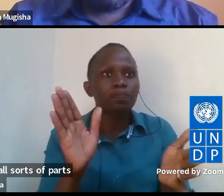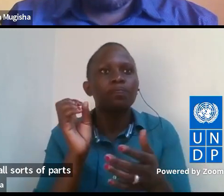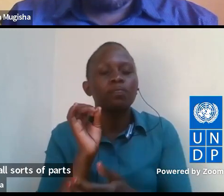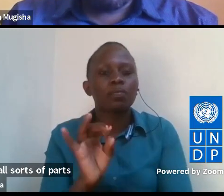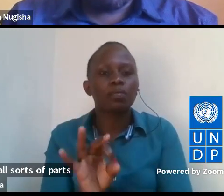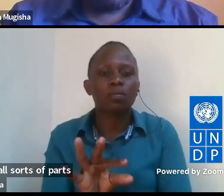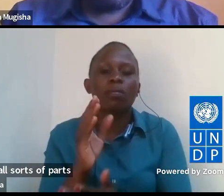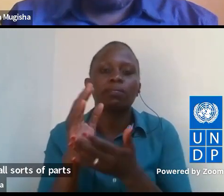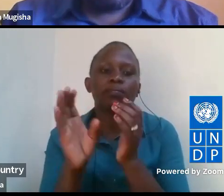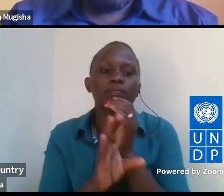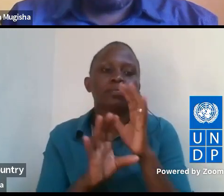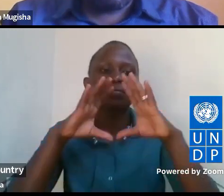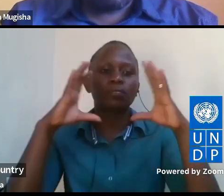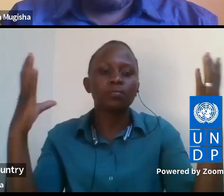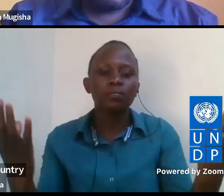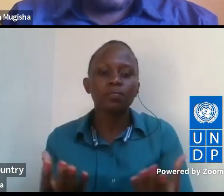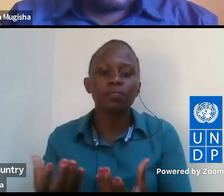of the country.